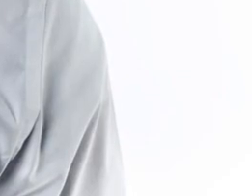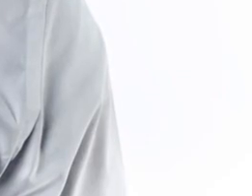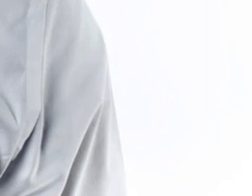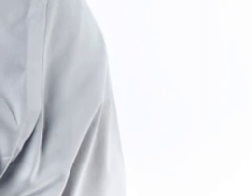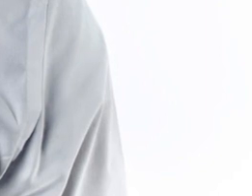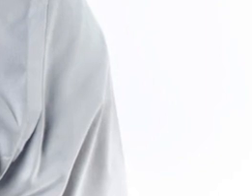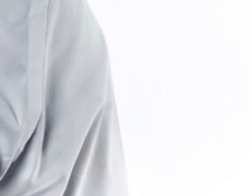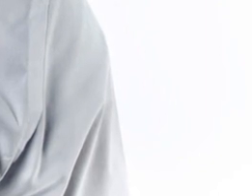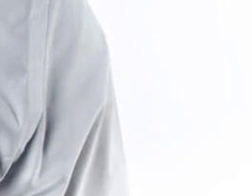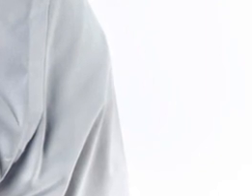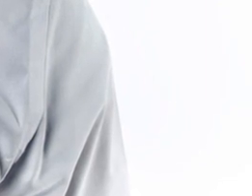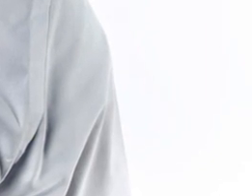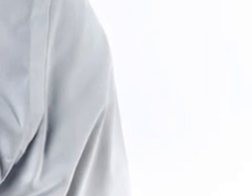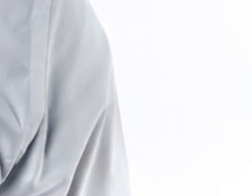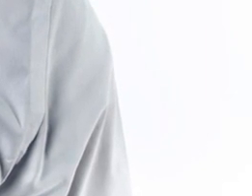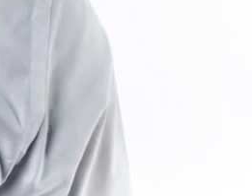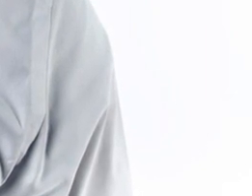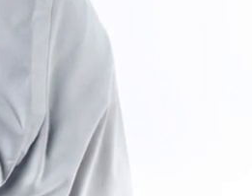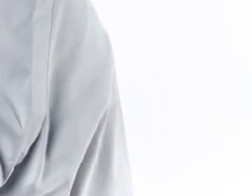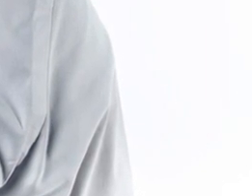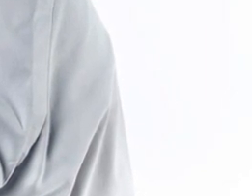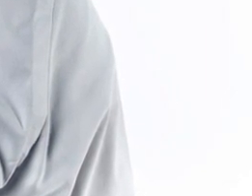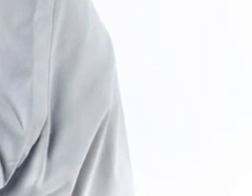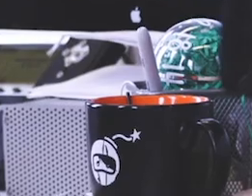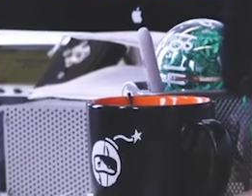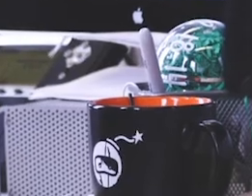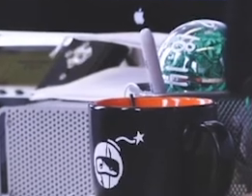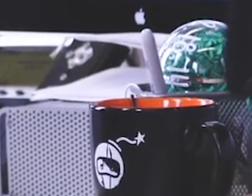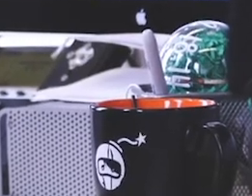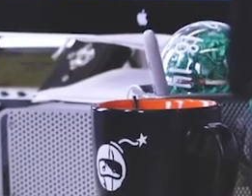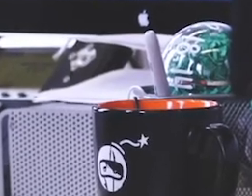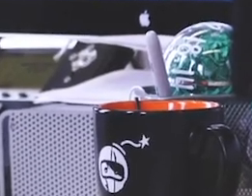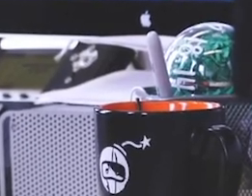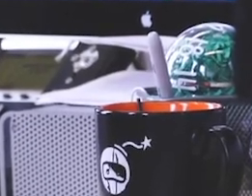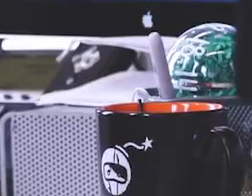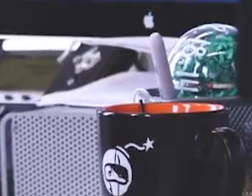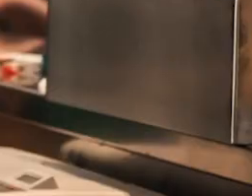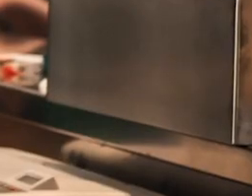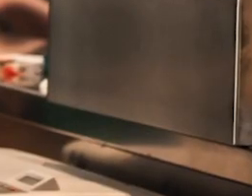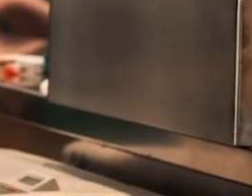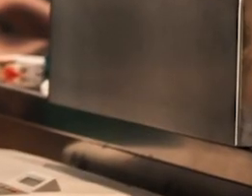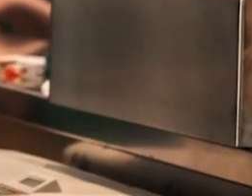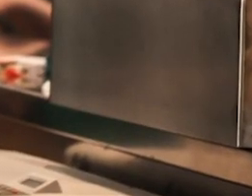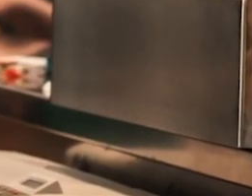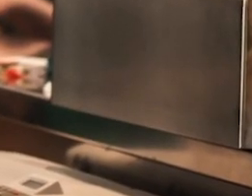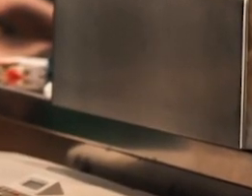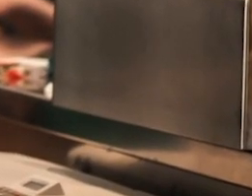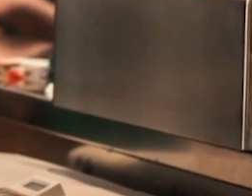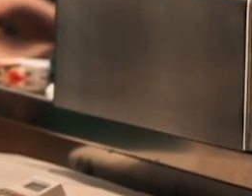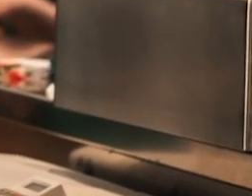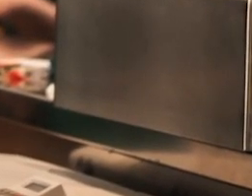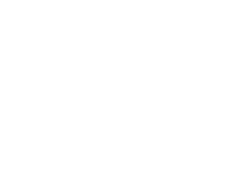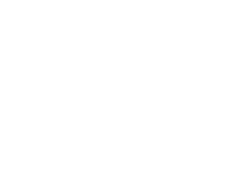of stress. That signal produced eating response. Therefore, a stressful environment is a significant factor that contributes